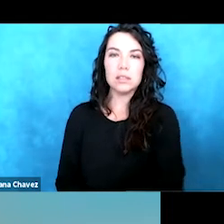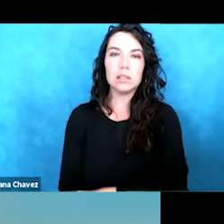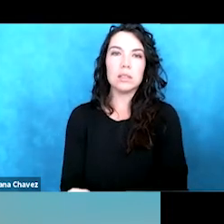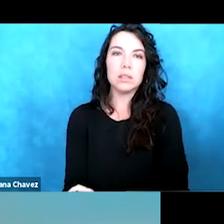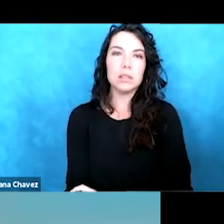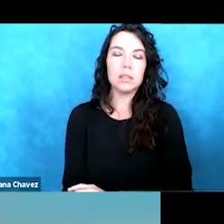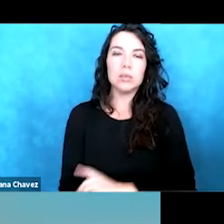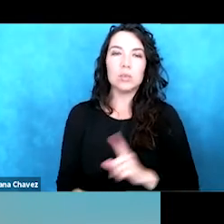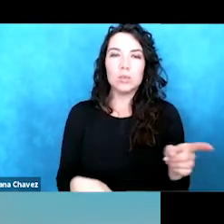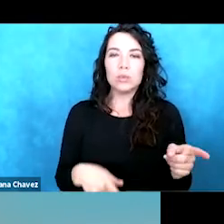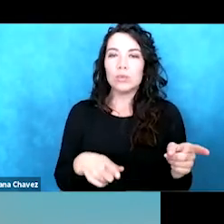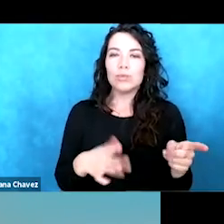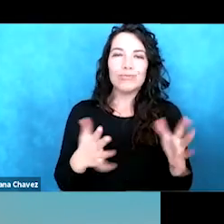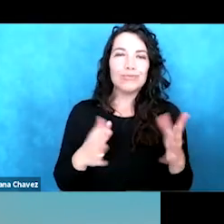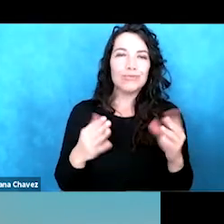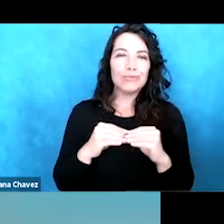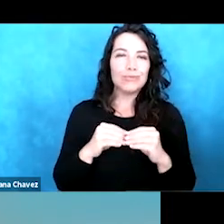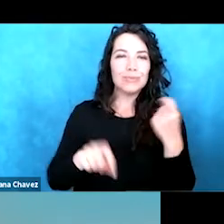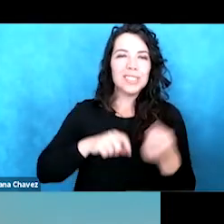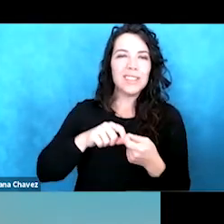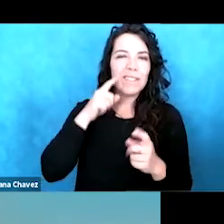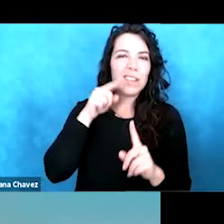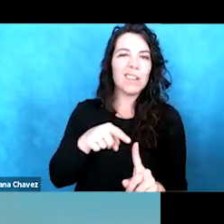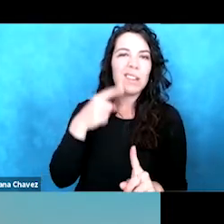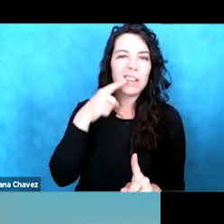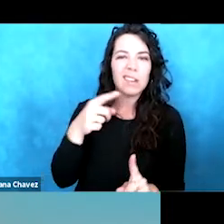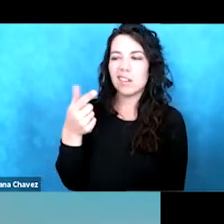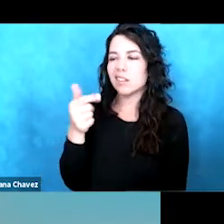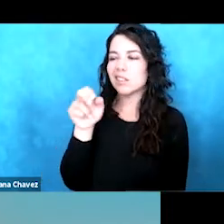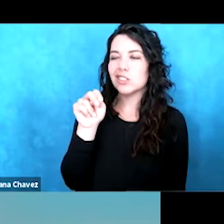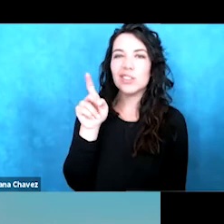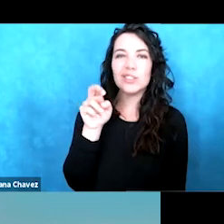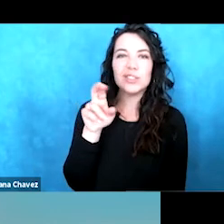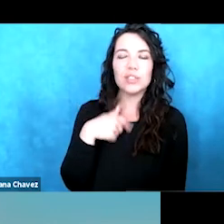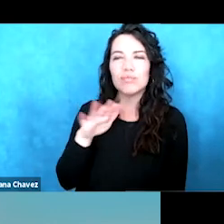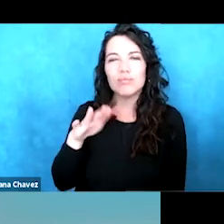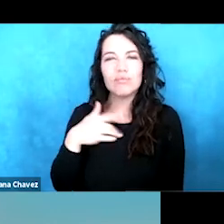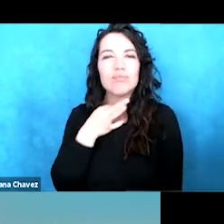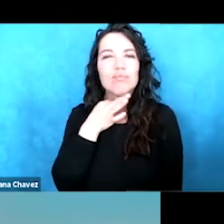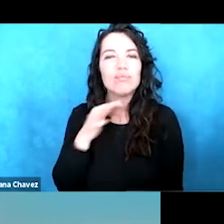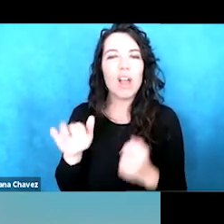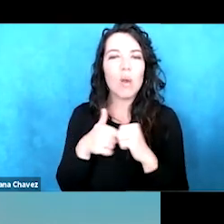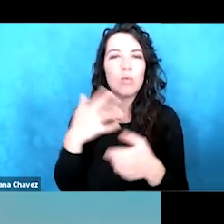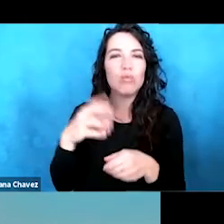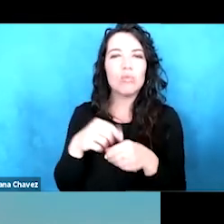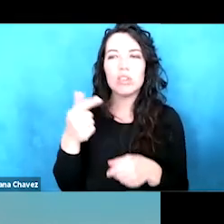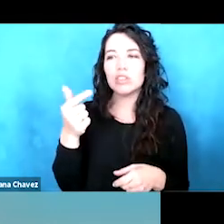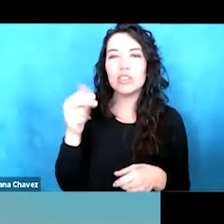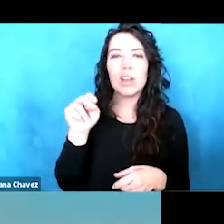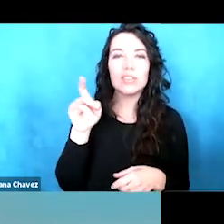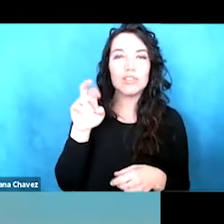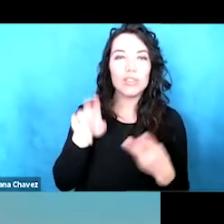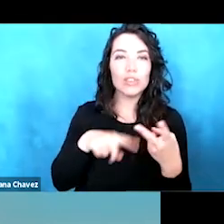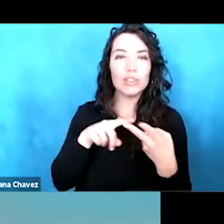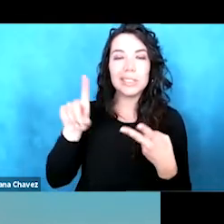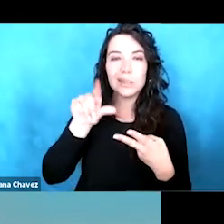more specifically to gender. So I'm interested in hearing more about the way you have addressed gender, disability, and inclusion in the toolkit. And